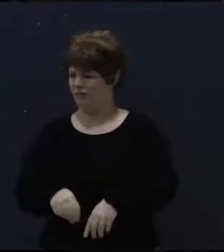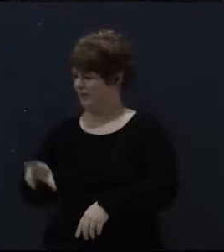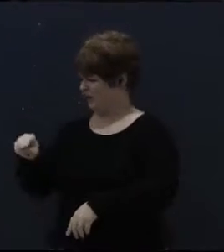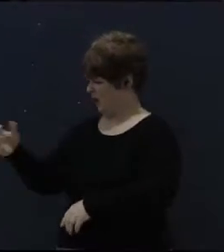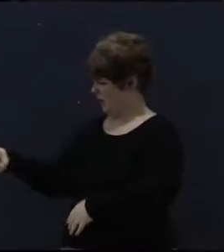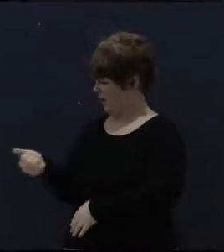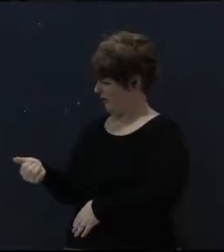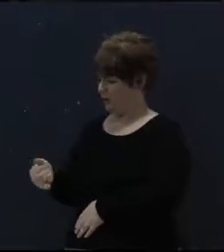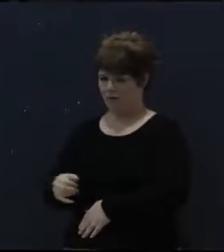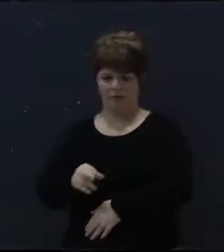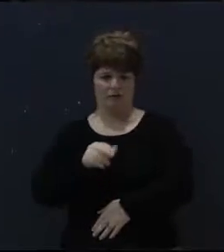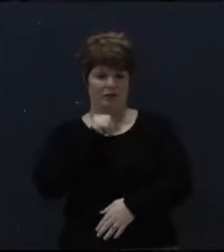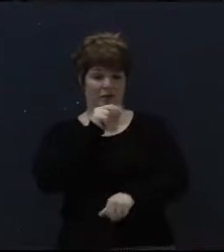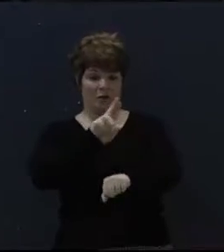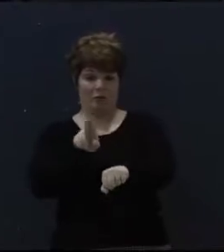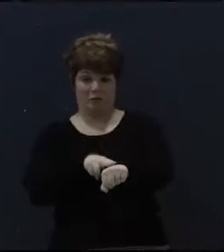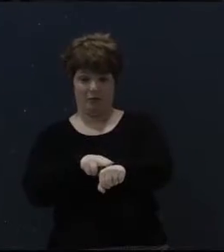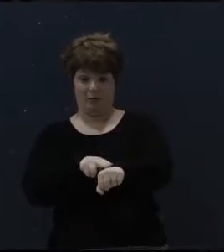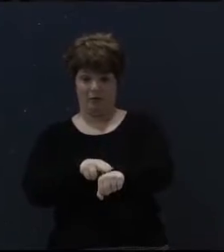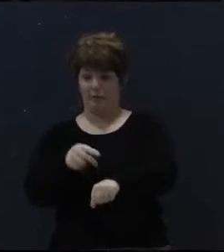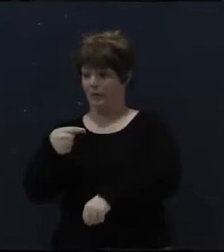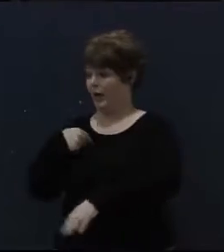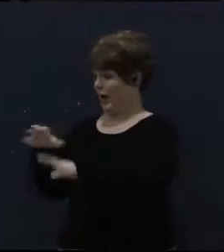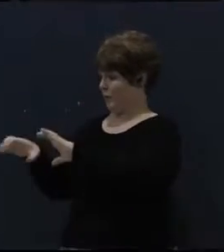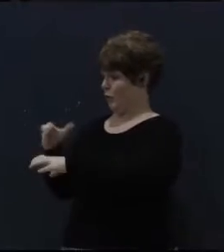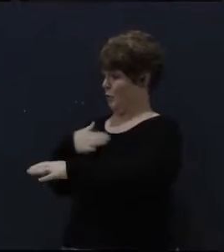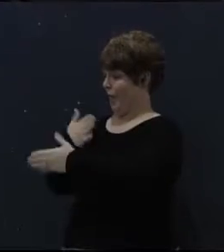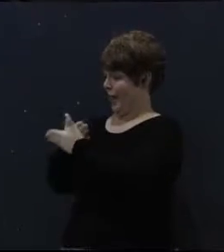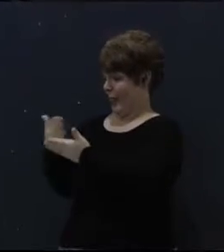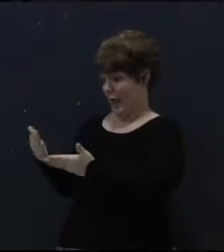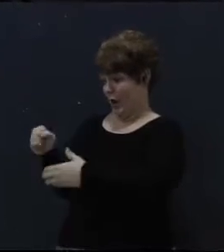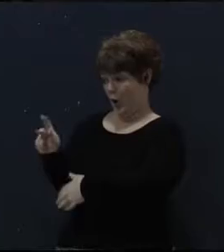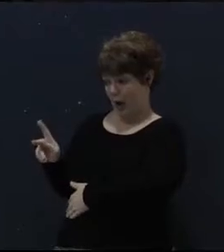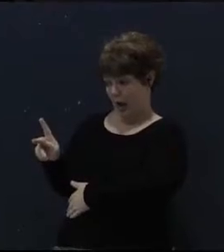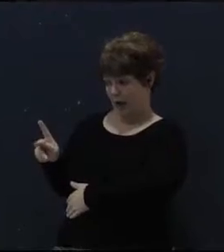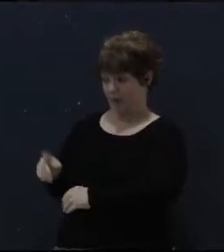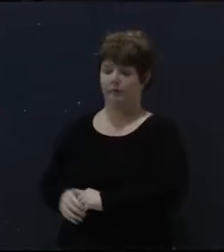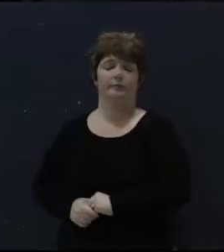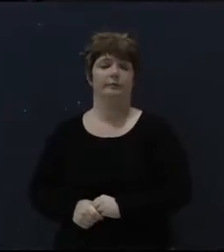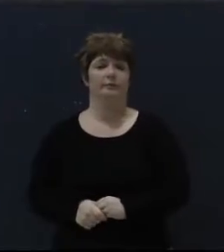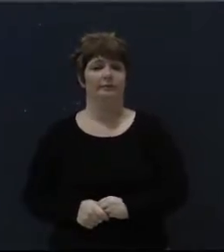normally. I said, well, I'm going to do my thing, okay.